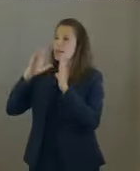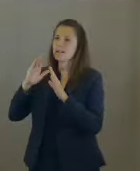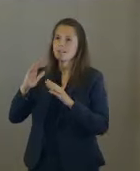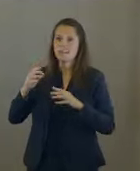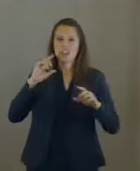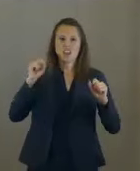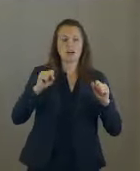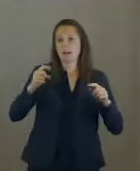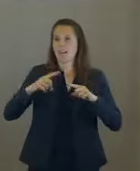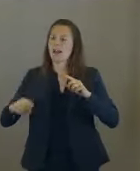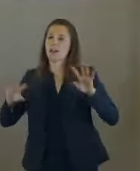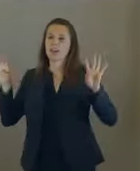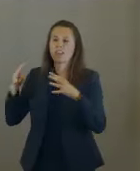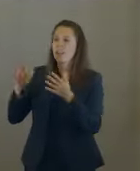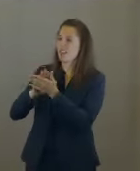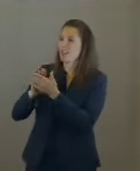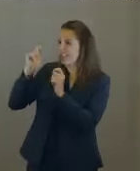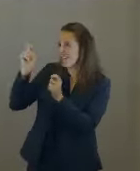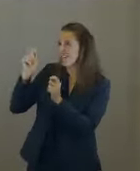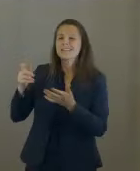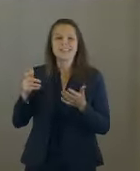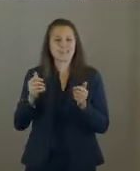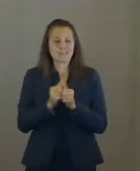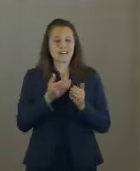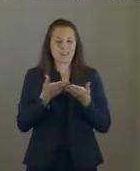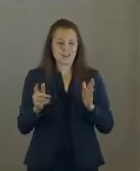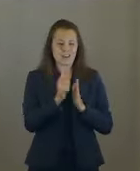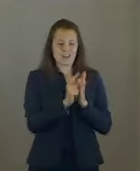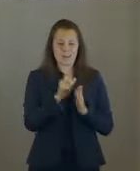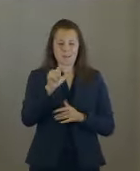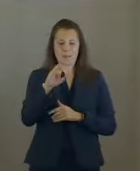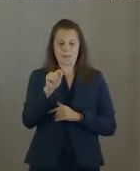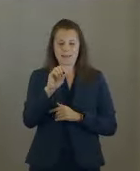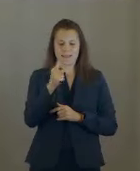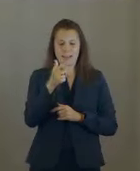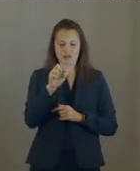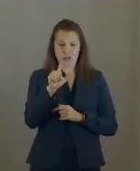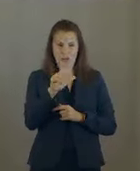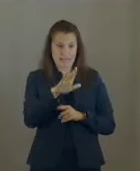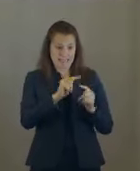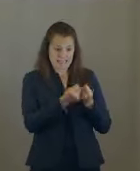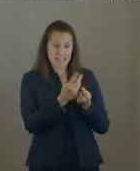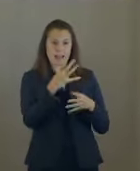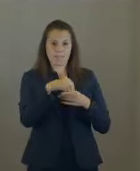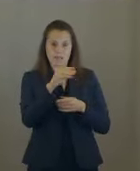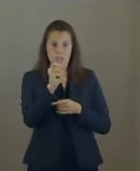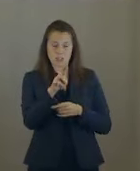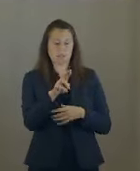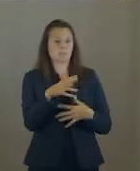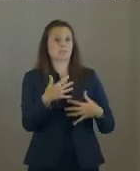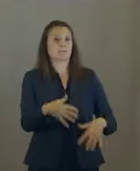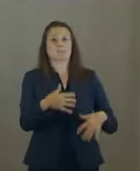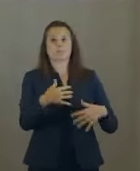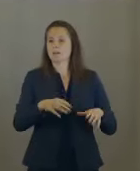the rain, between General Counsel Lamont Satchel and his team within the department. They've done